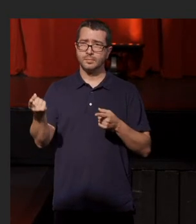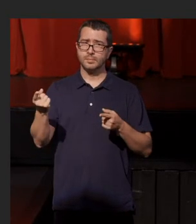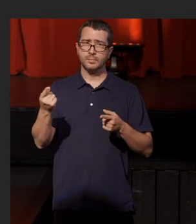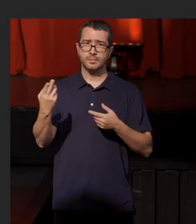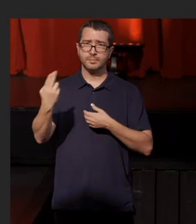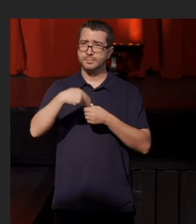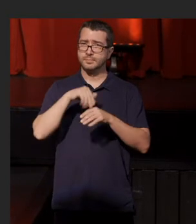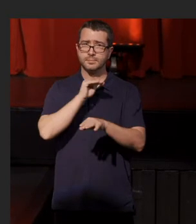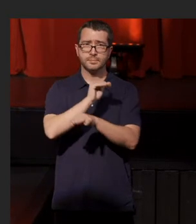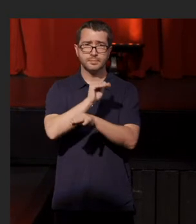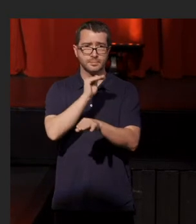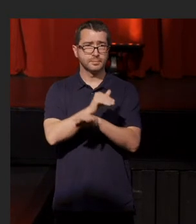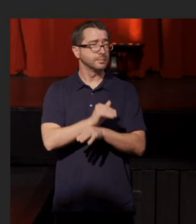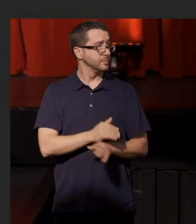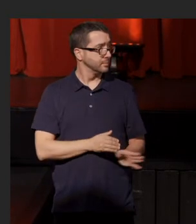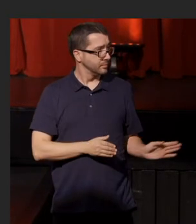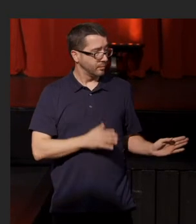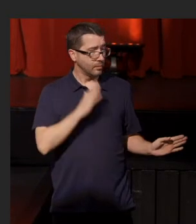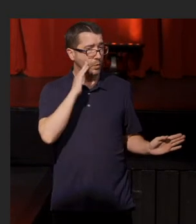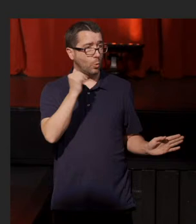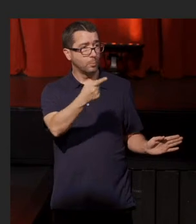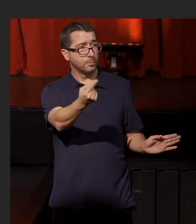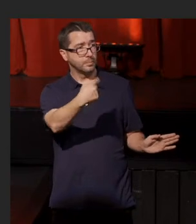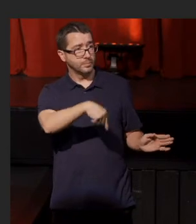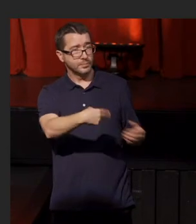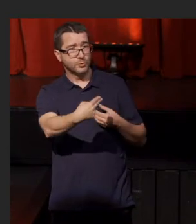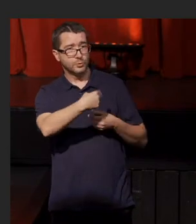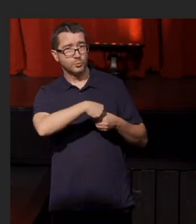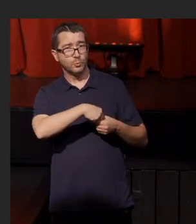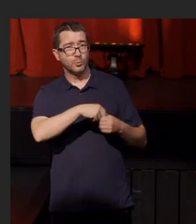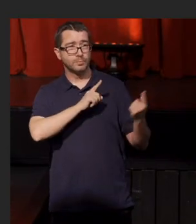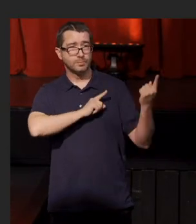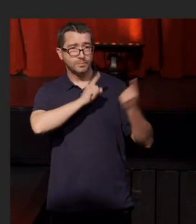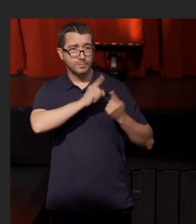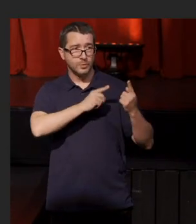hope that you come and visit us in person sometime soon.